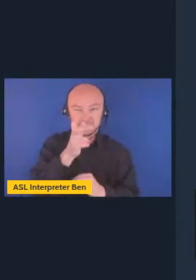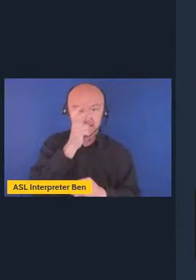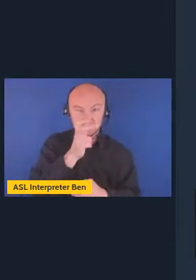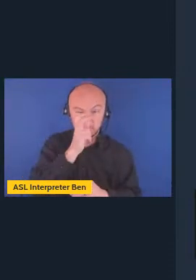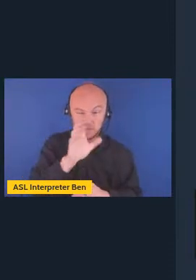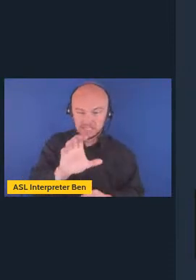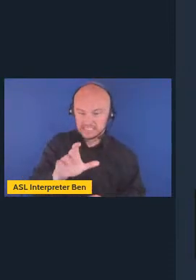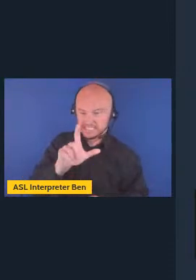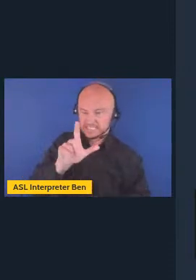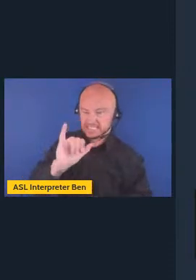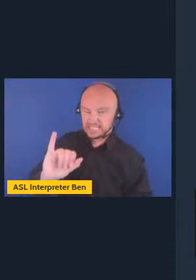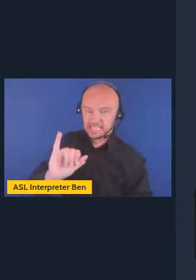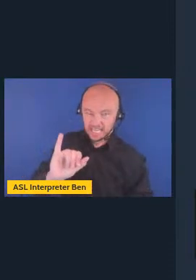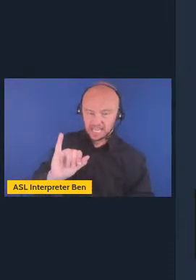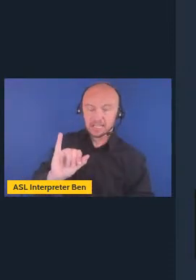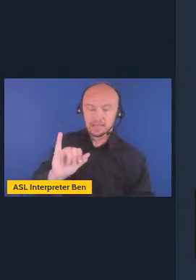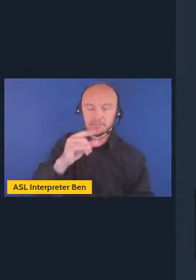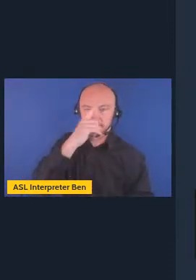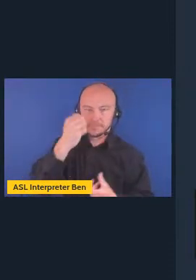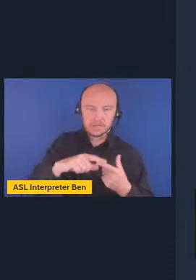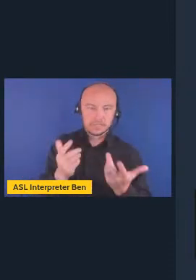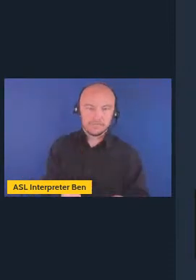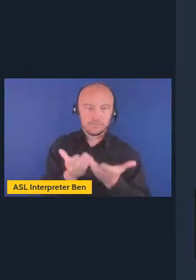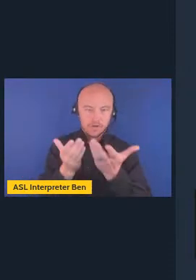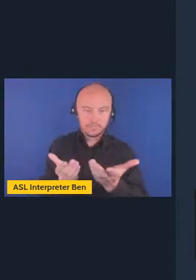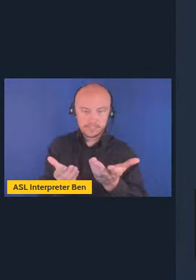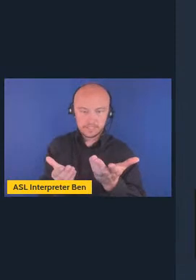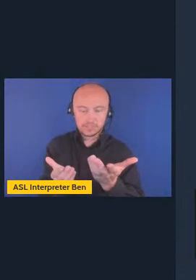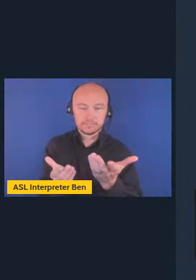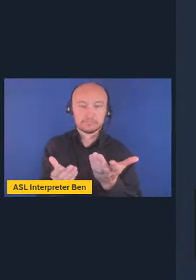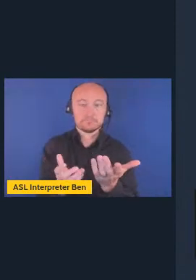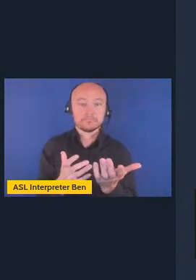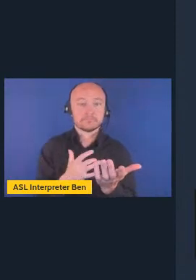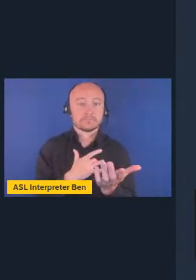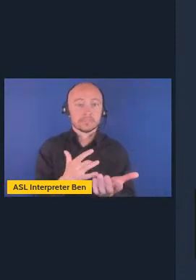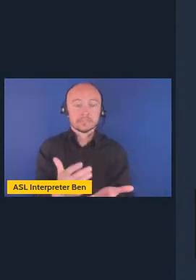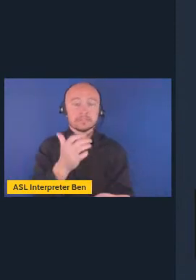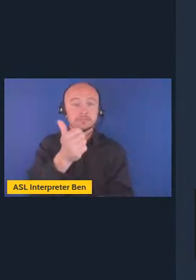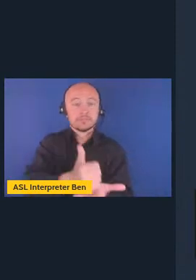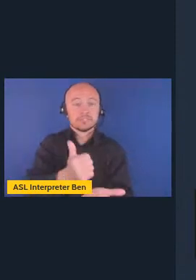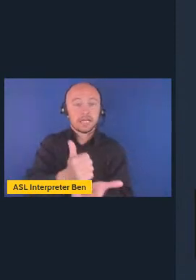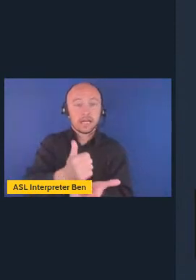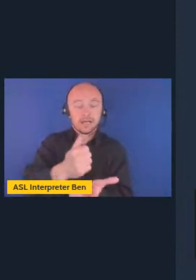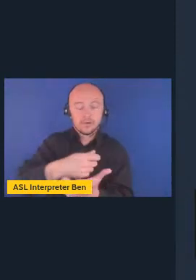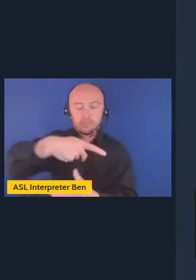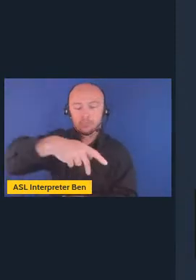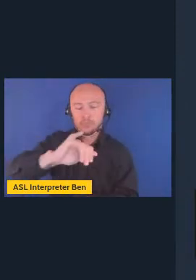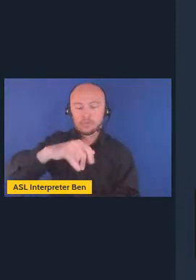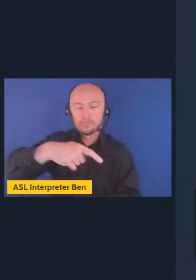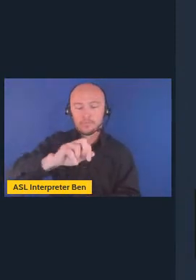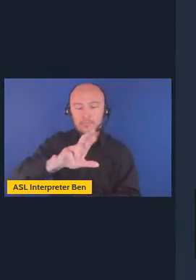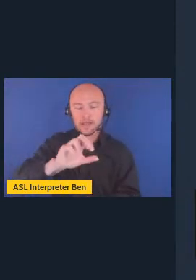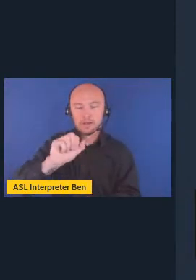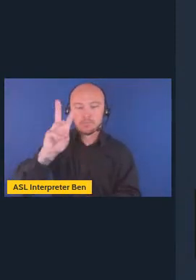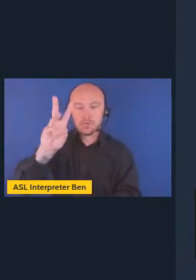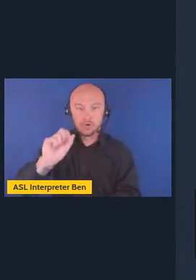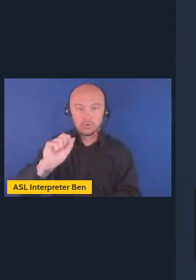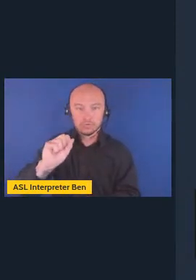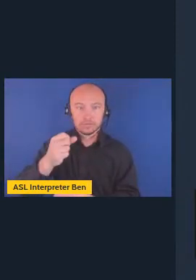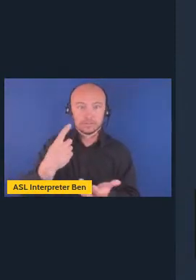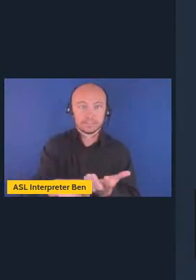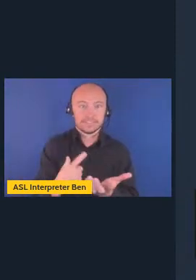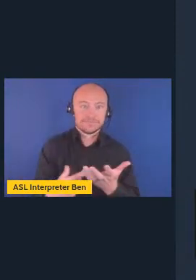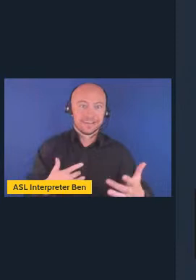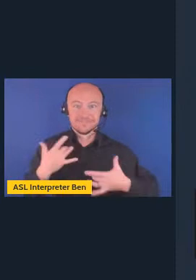CLI command auto-suggestion. This is normally intended to help you with typos, etc., but it would get overzealous, and instead